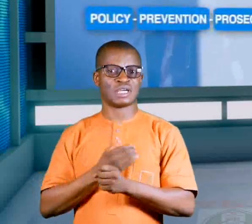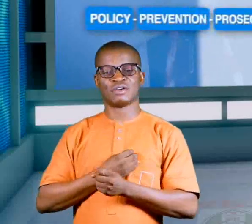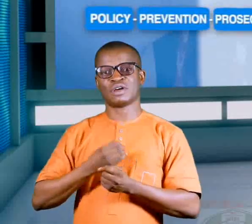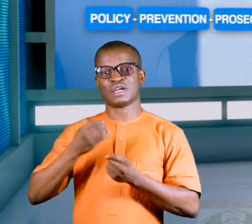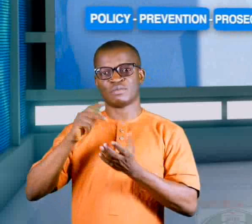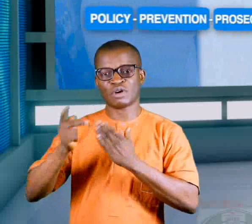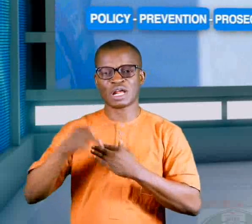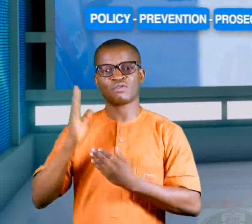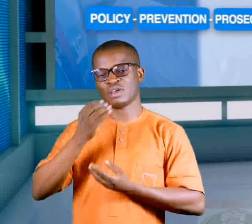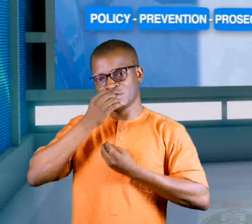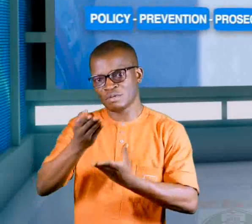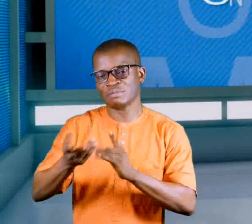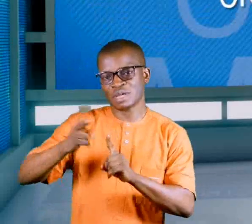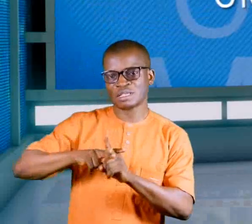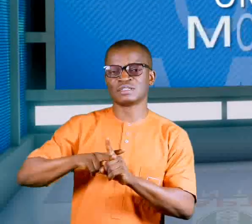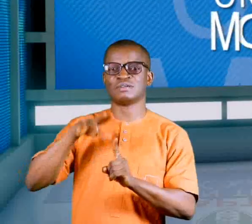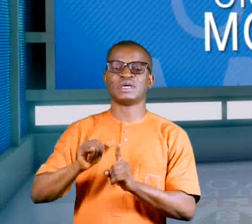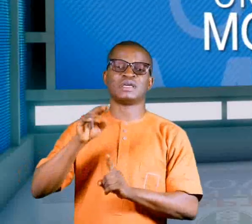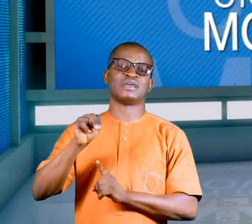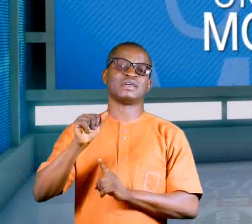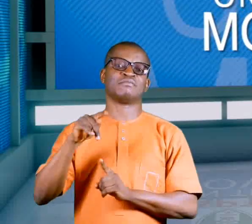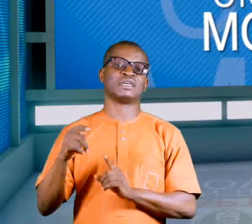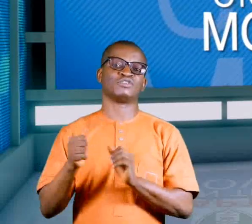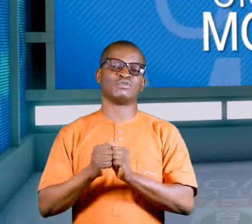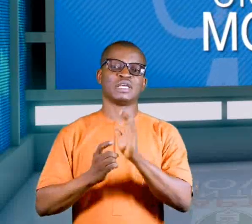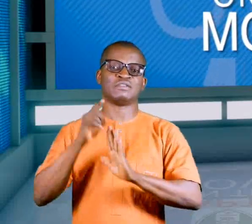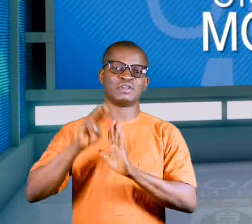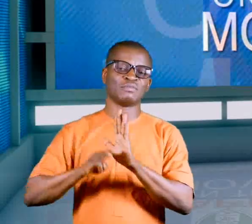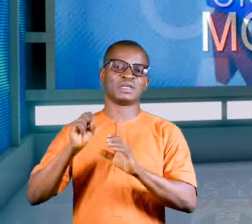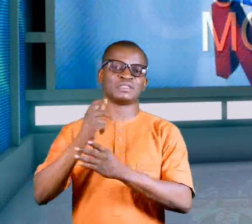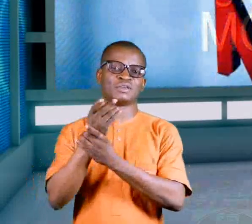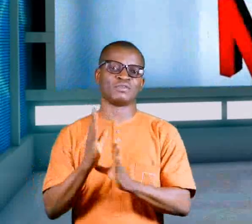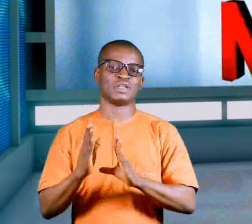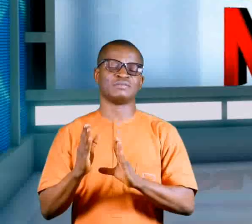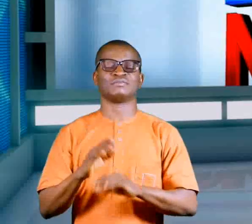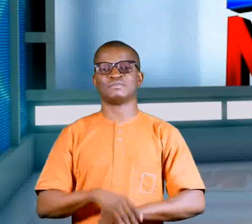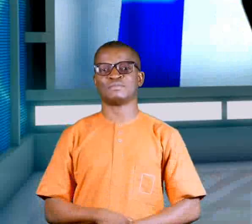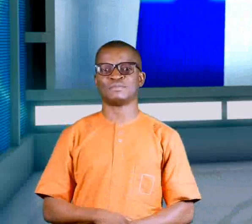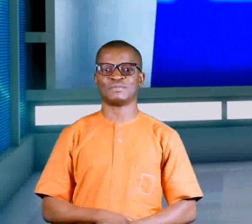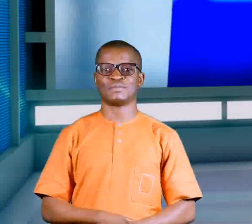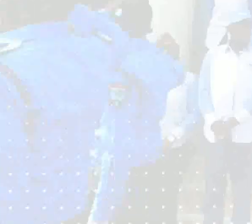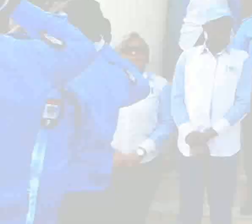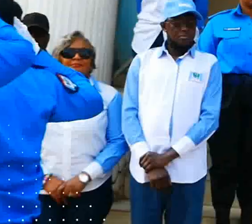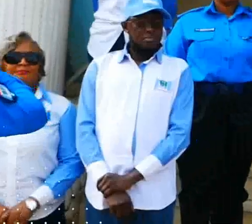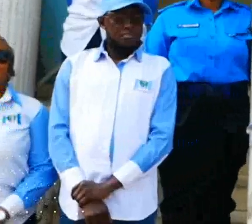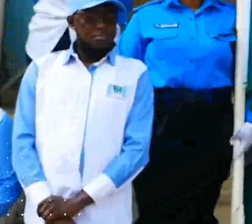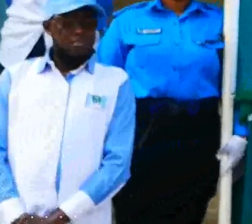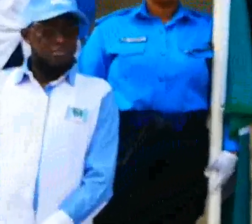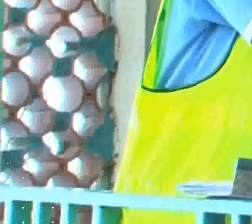will bring you the implementation of this document so far by NAPTIP and relevant stakeholders. Don't go away.